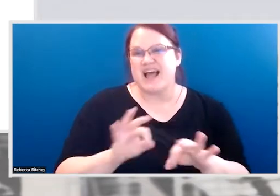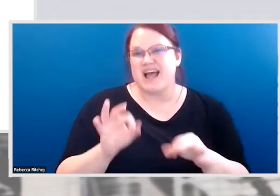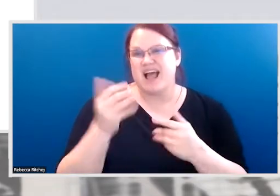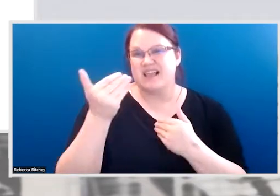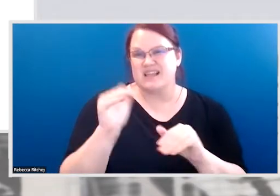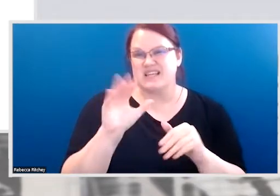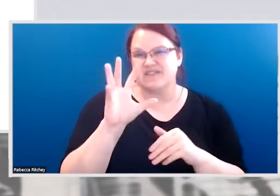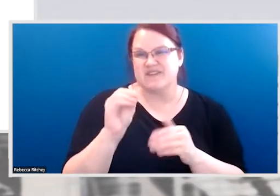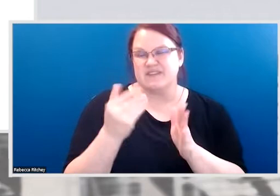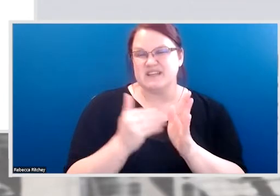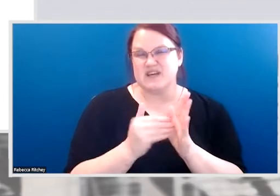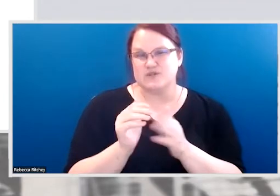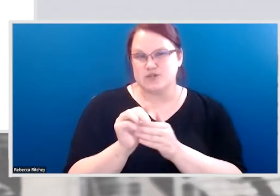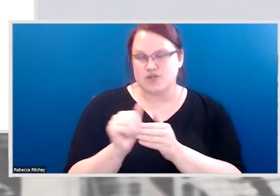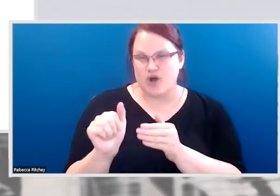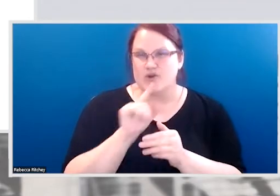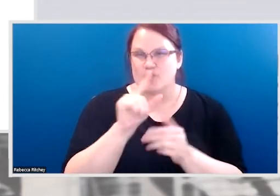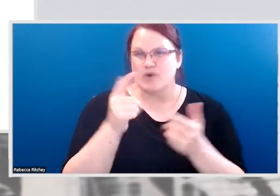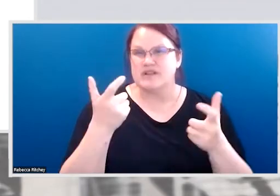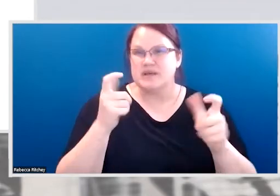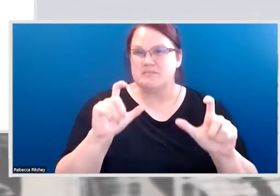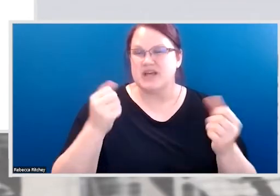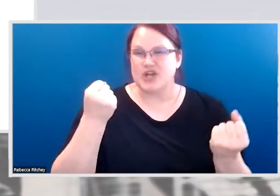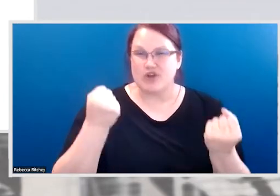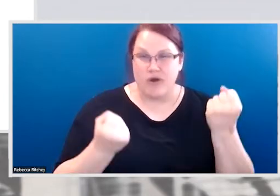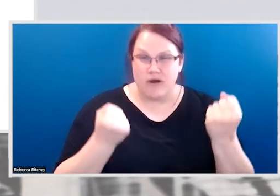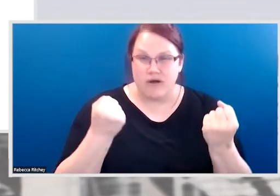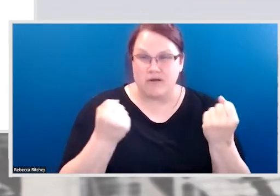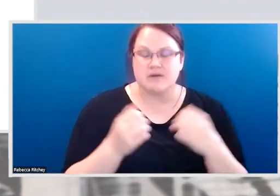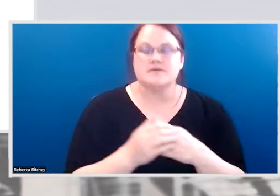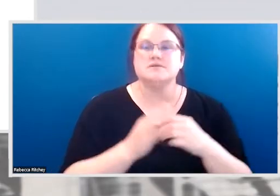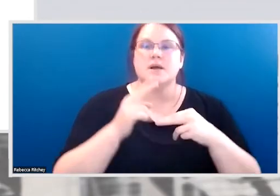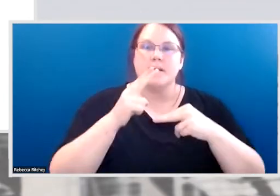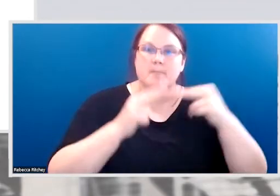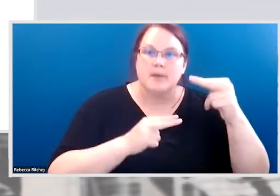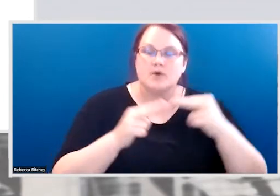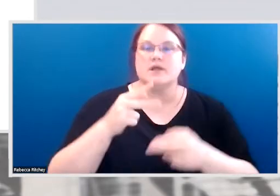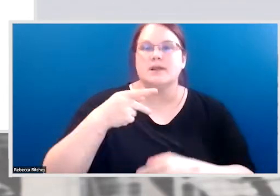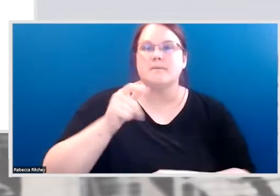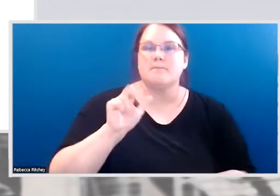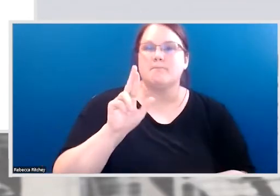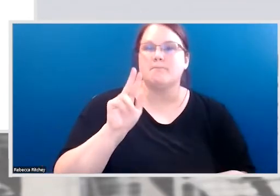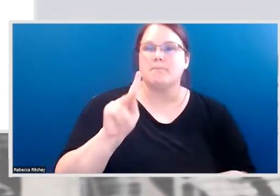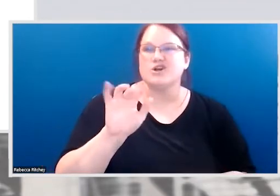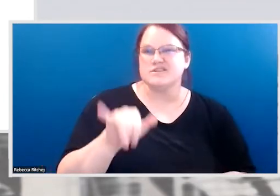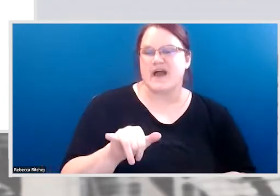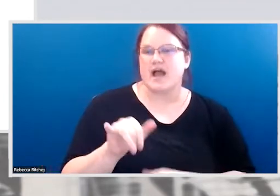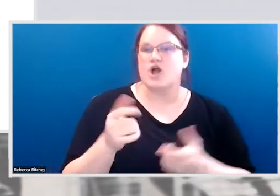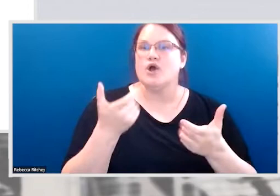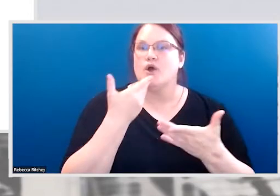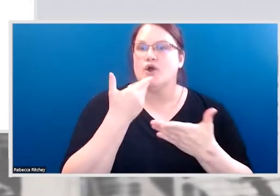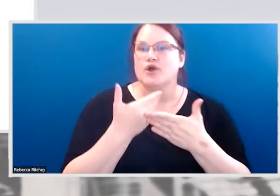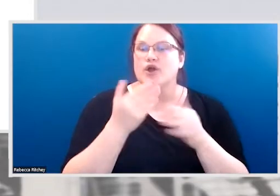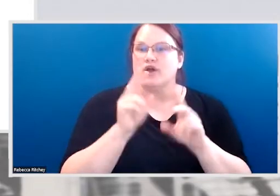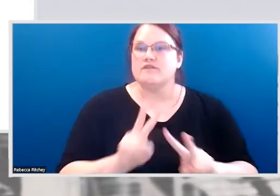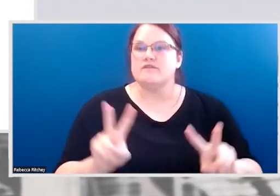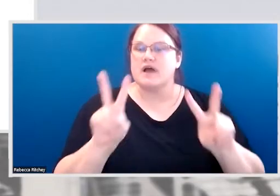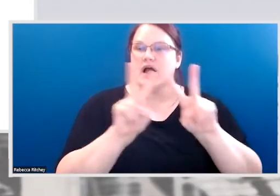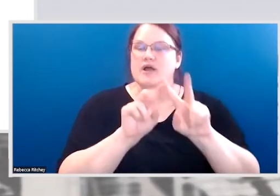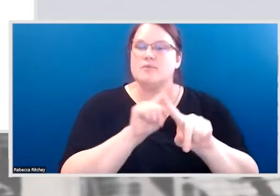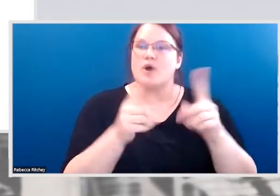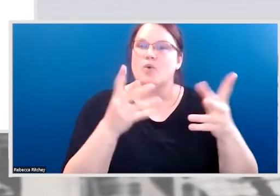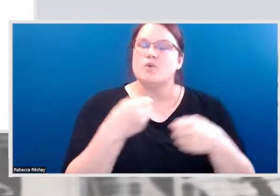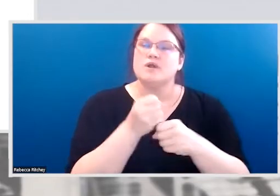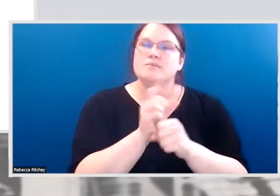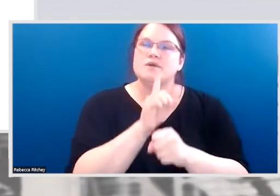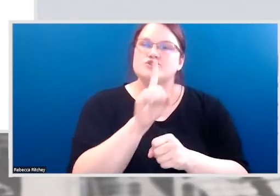$50,000. So really large vehicles, buildings, parks, things like that of great value. We also want to make sure that we're